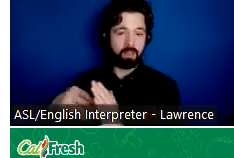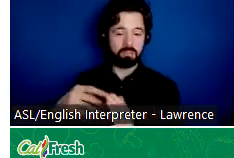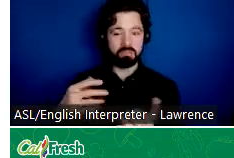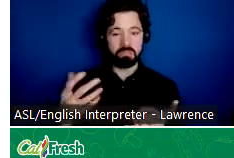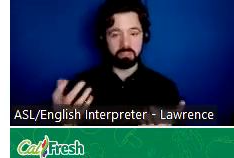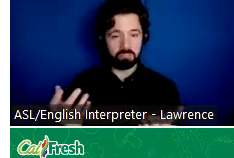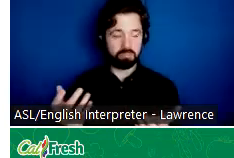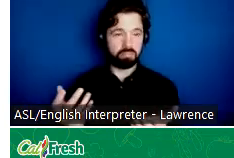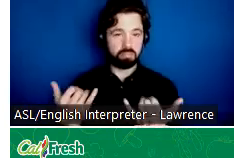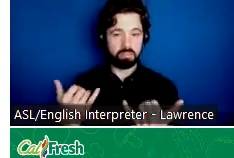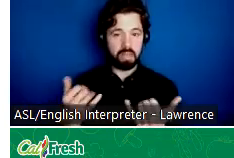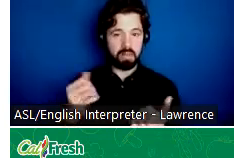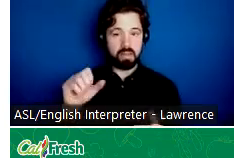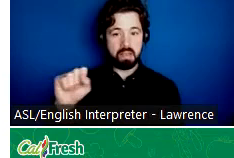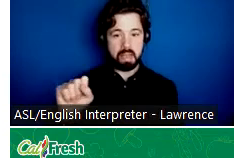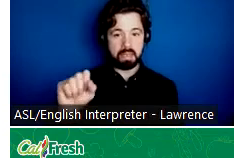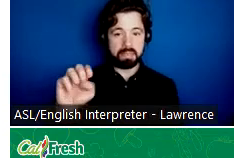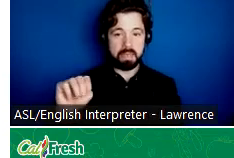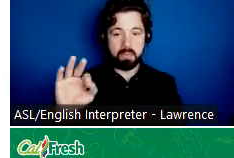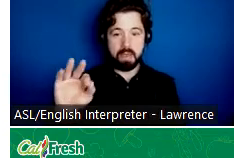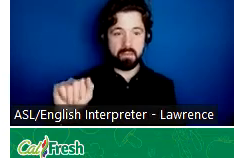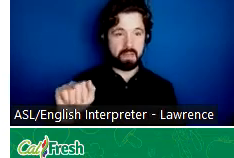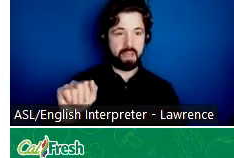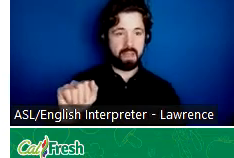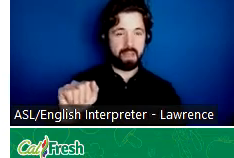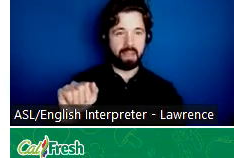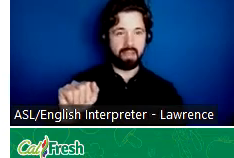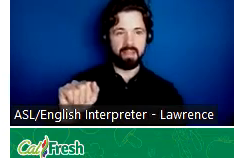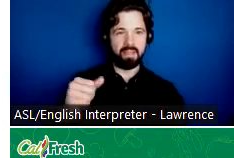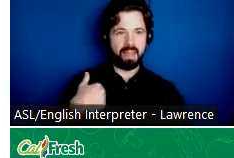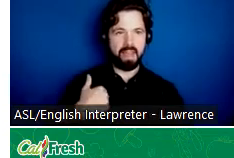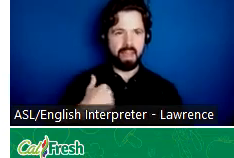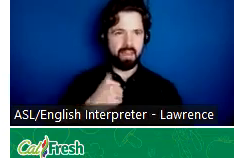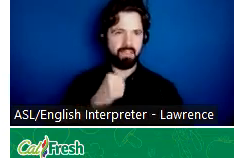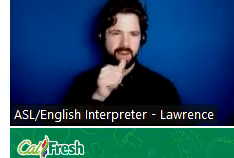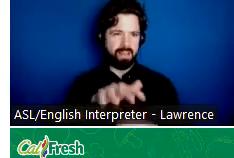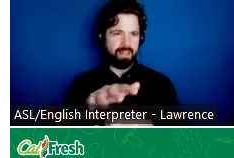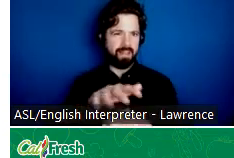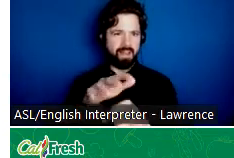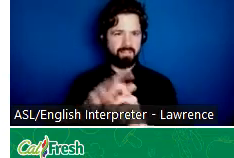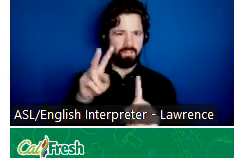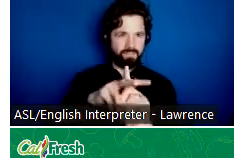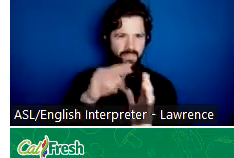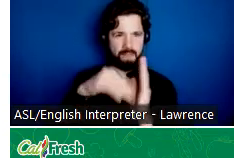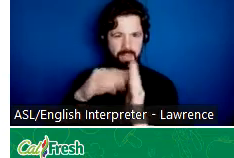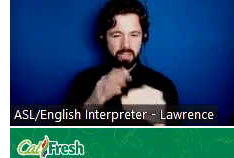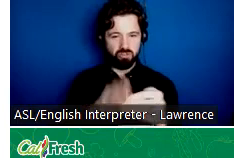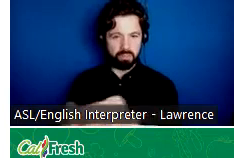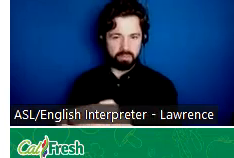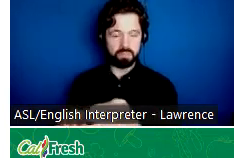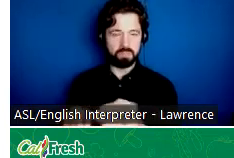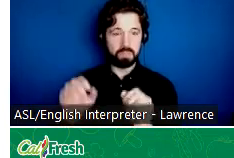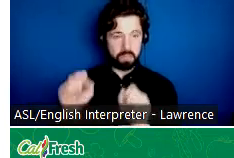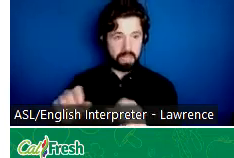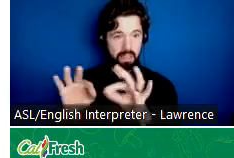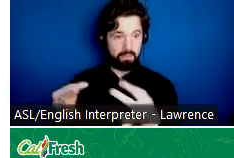has left a gap in the application completion. Can they complete an FRMP app to make sure